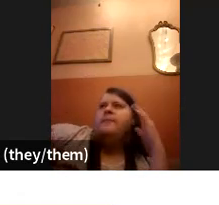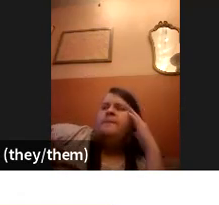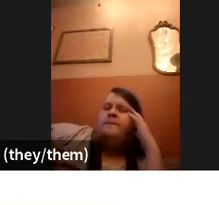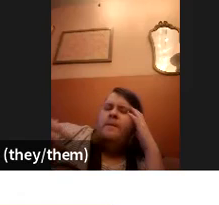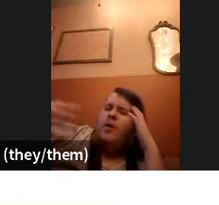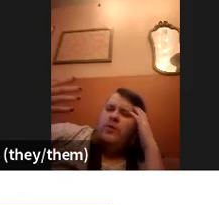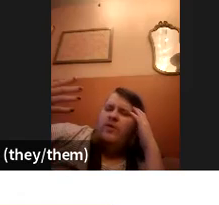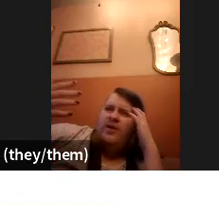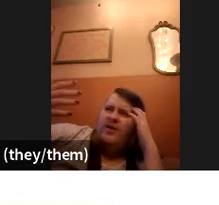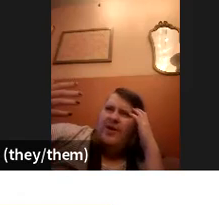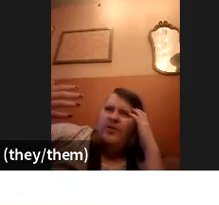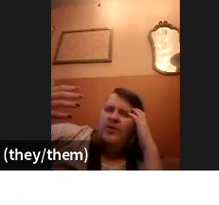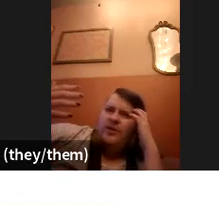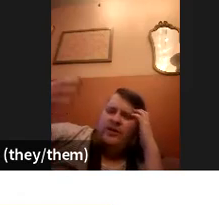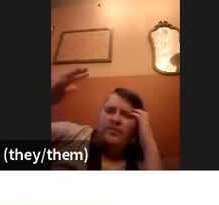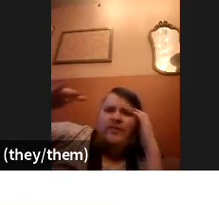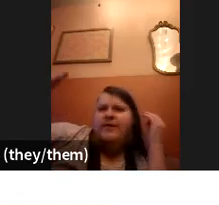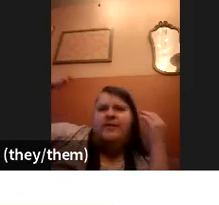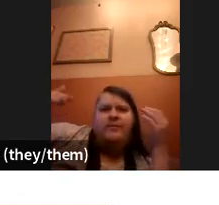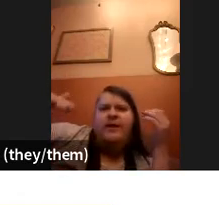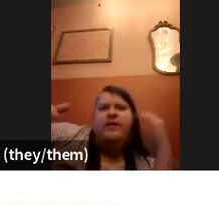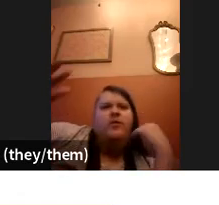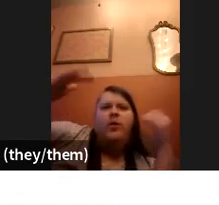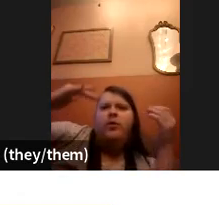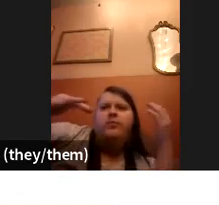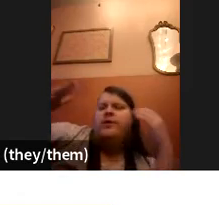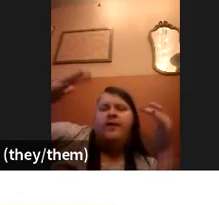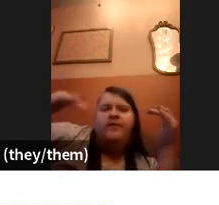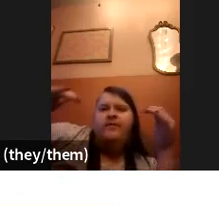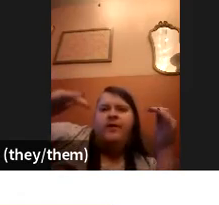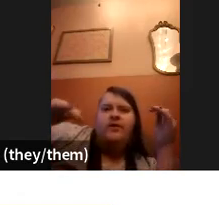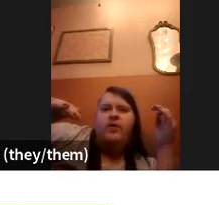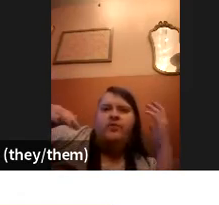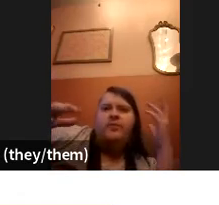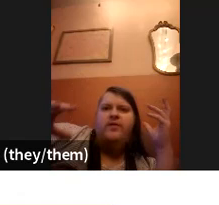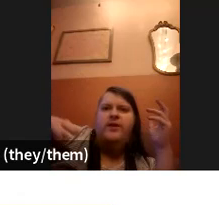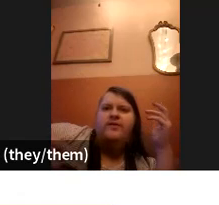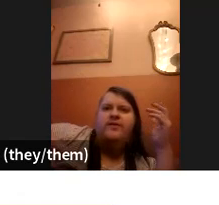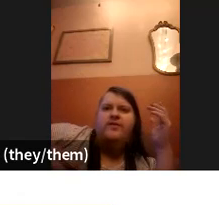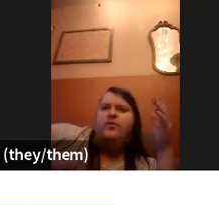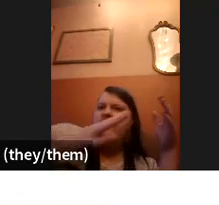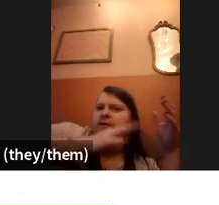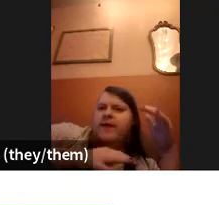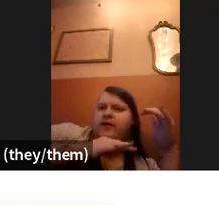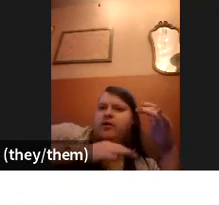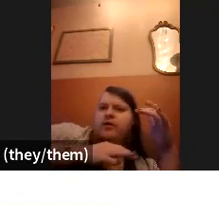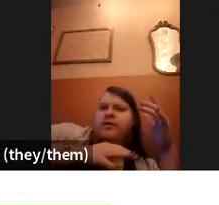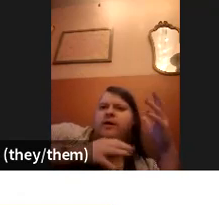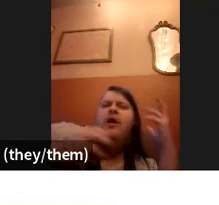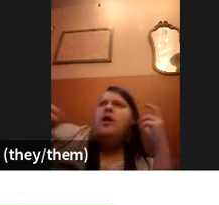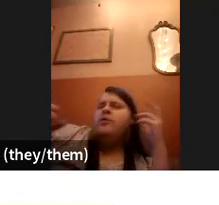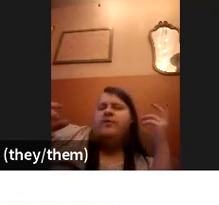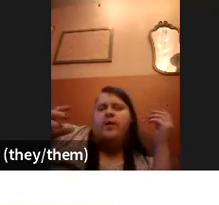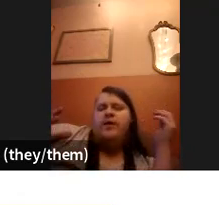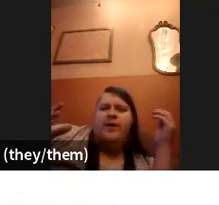Like, are we talking about completely eliminating or reclassifying co-response that exists within that